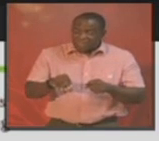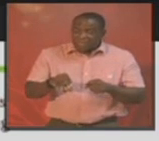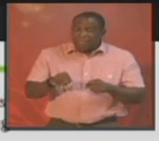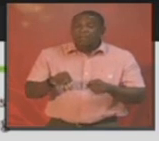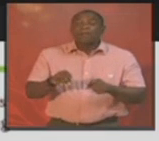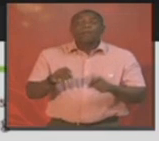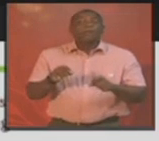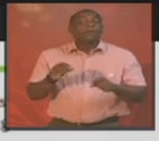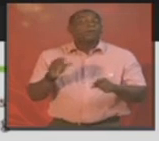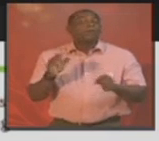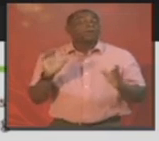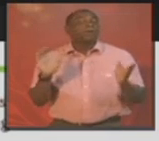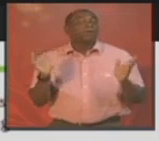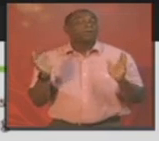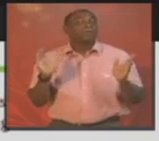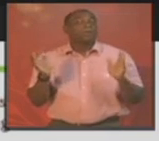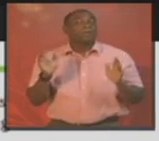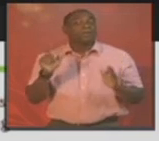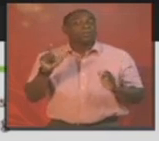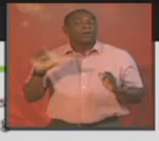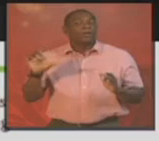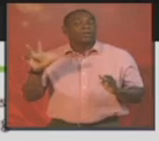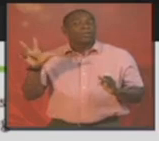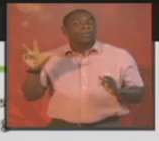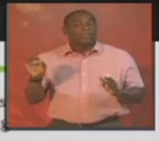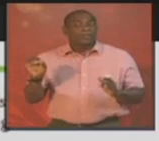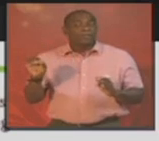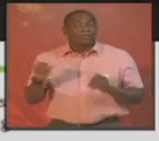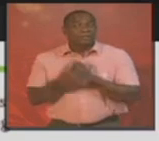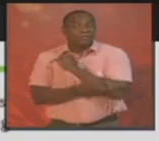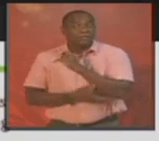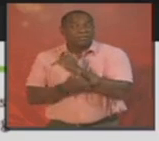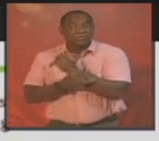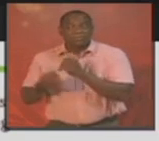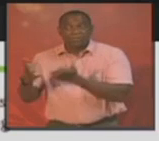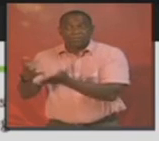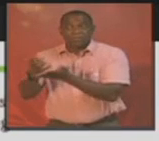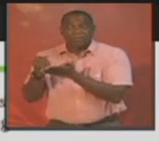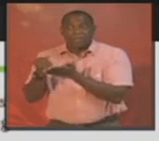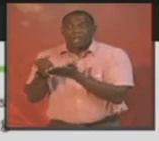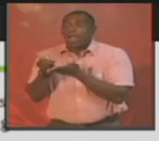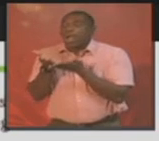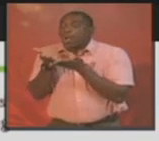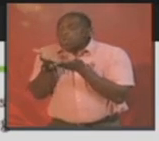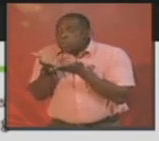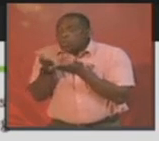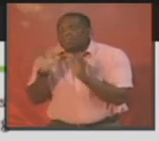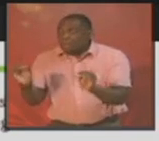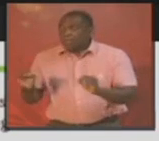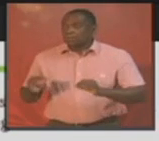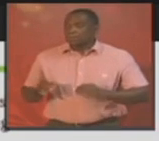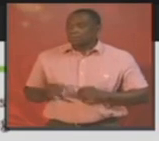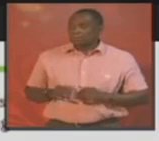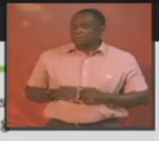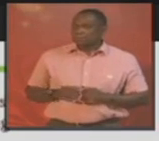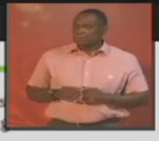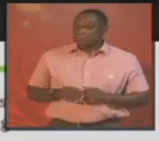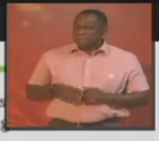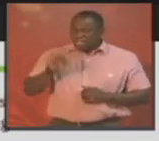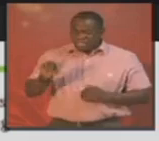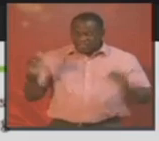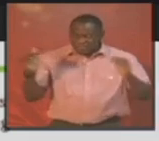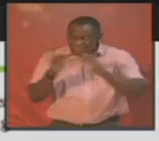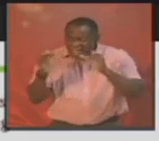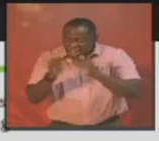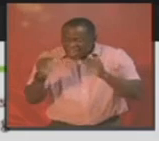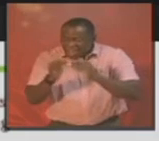countries have not received a single dose. So that is not vaccine equity, that